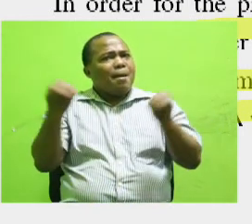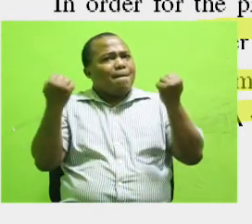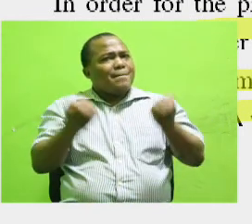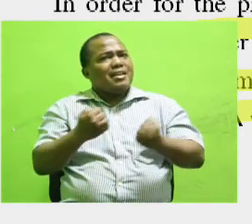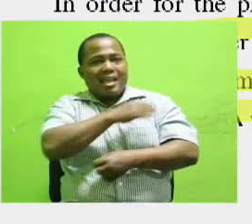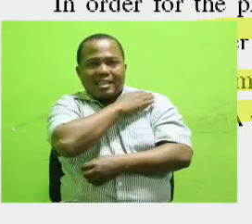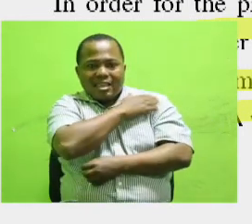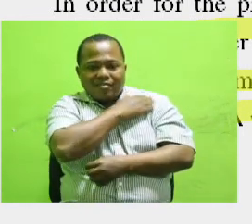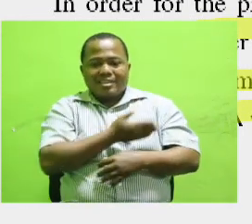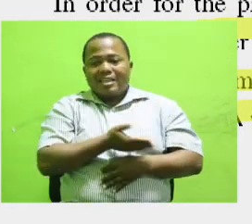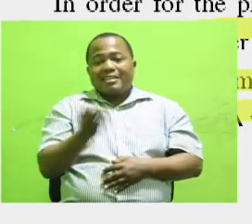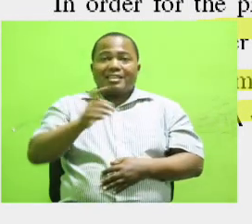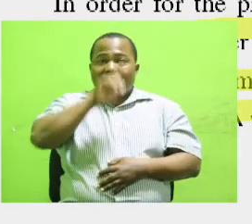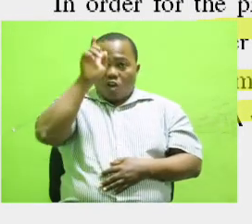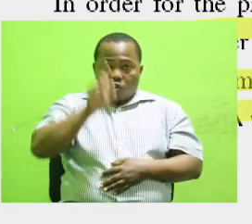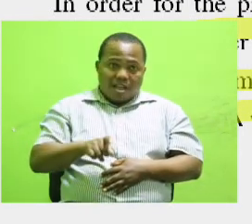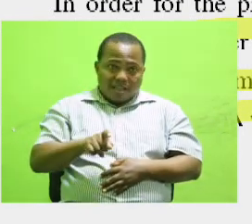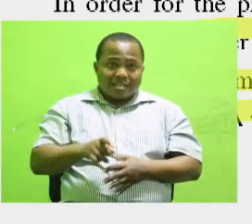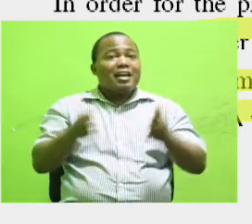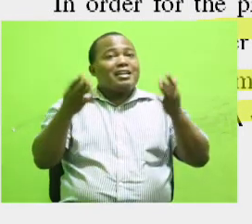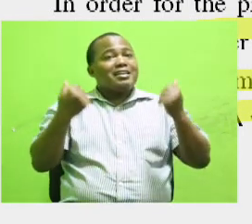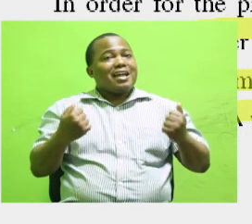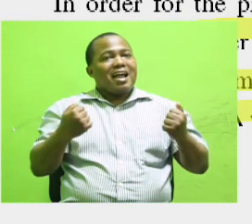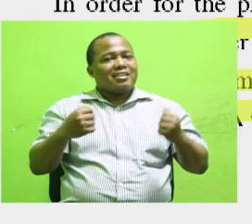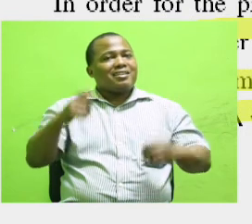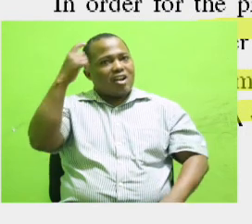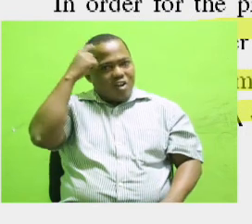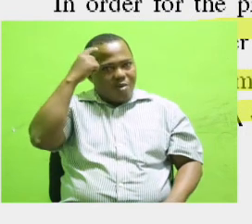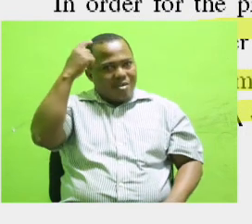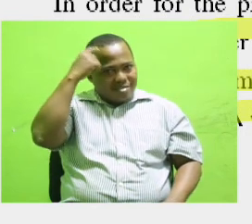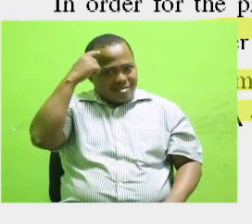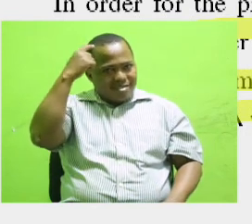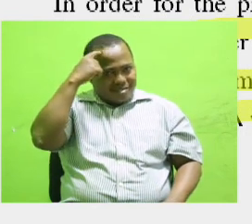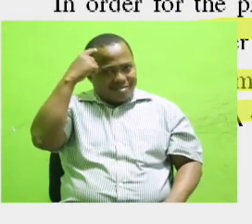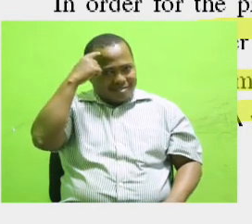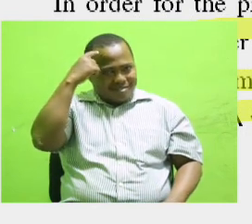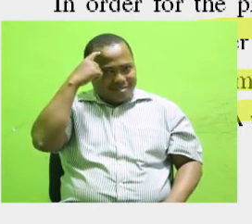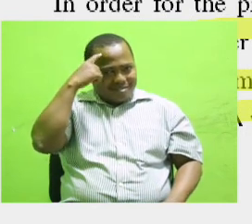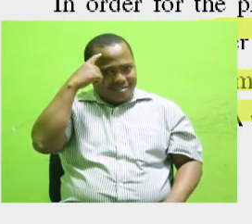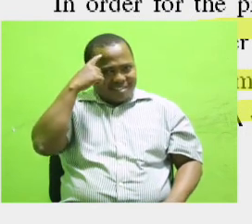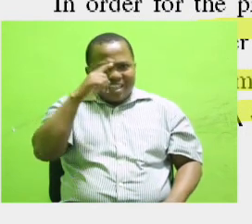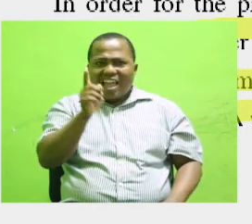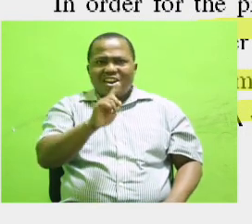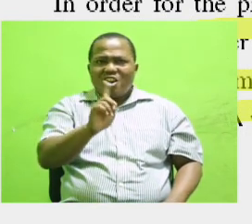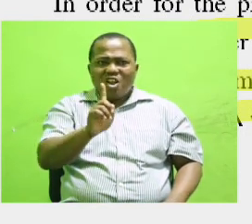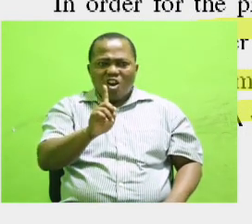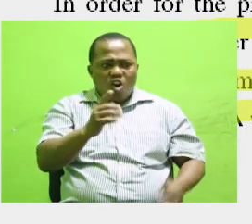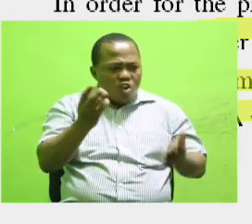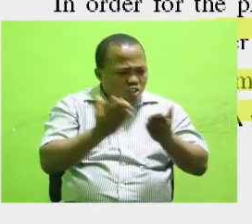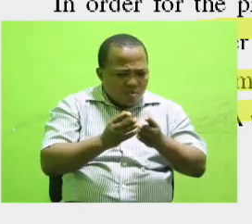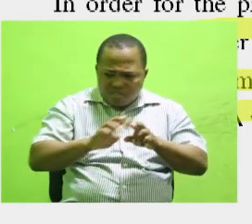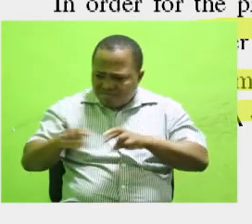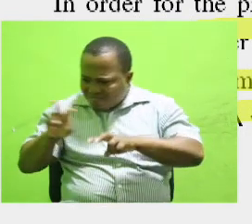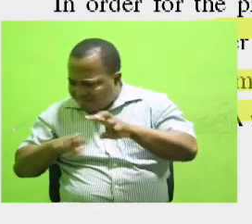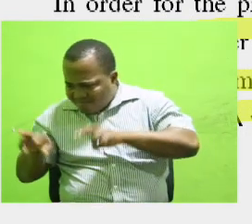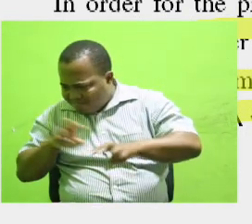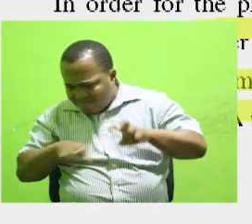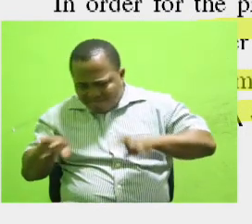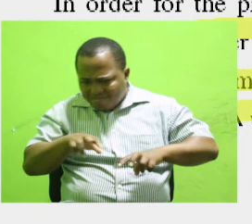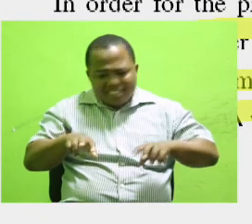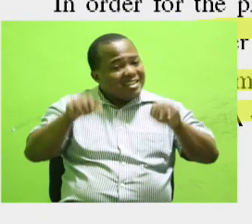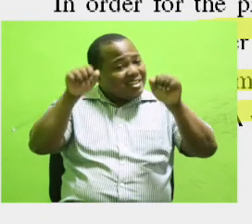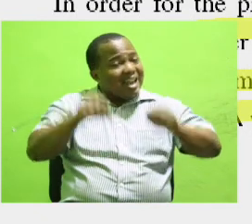this, it just requires your common sense, and that you should know on what to write. It